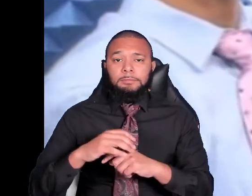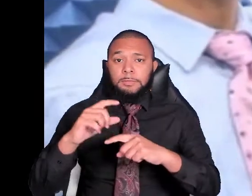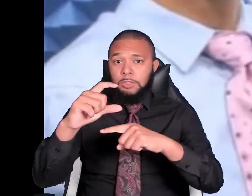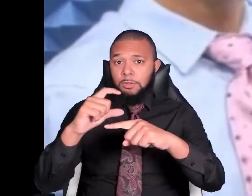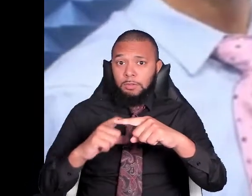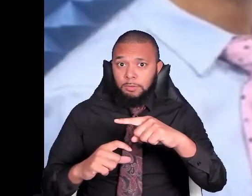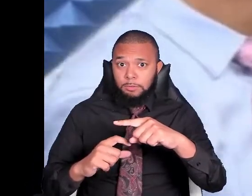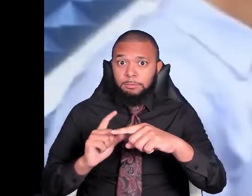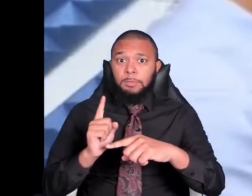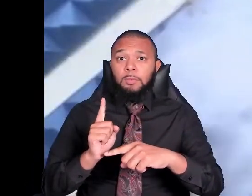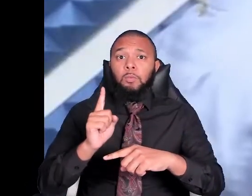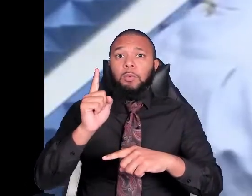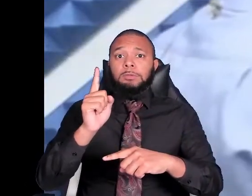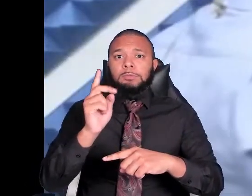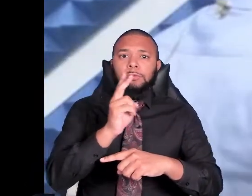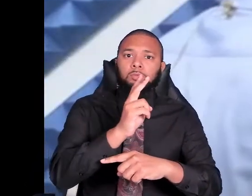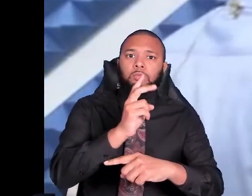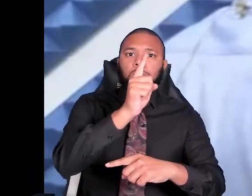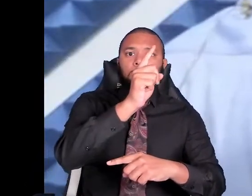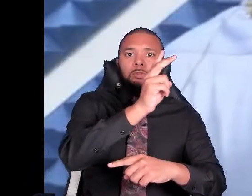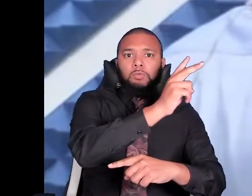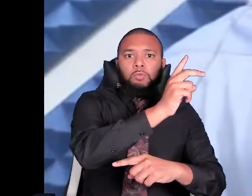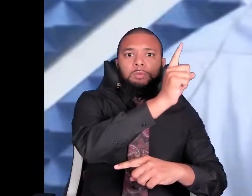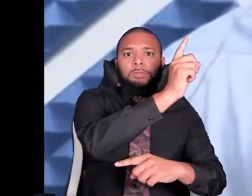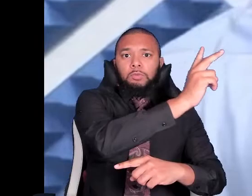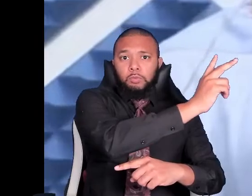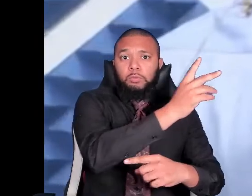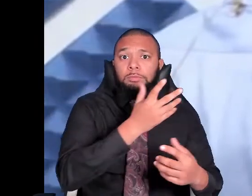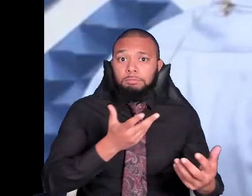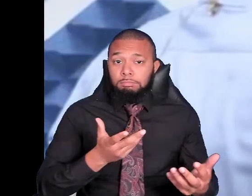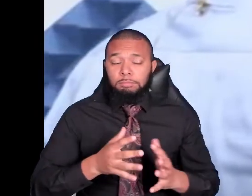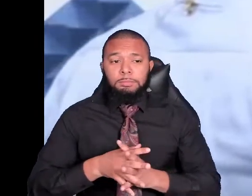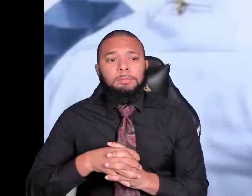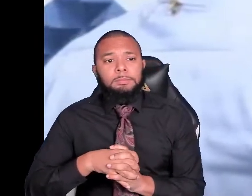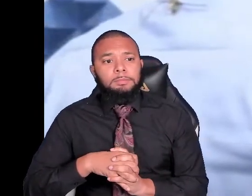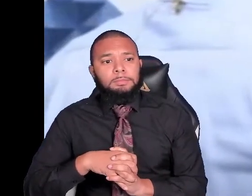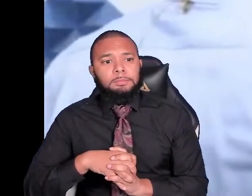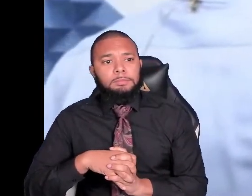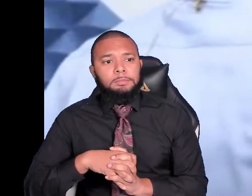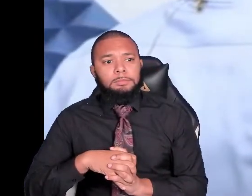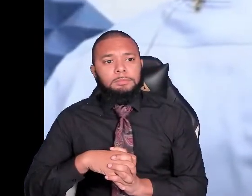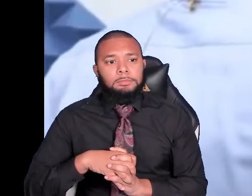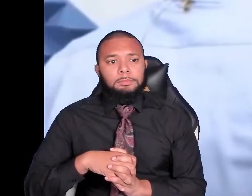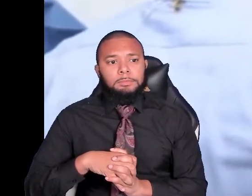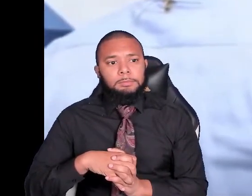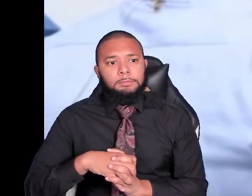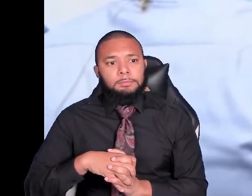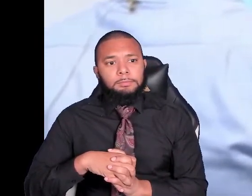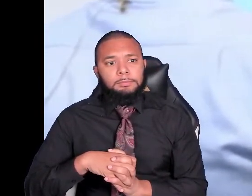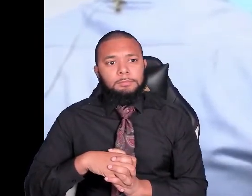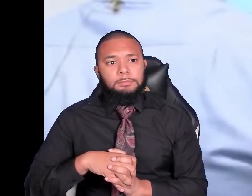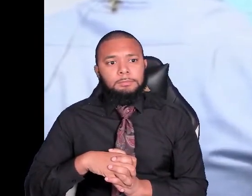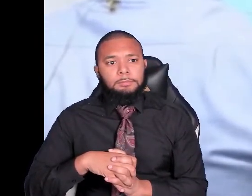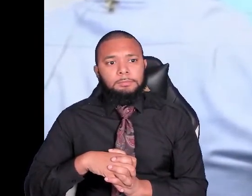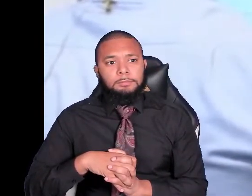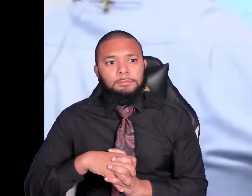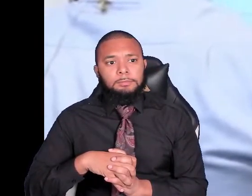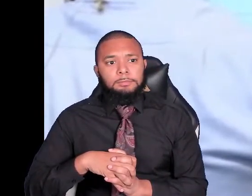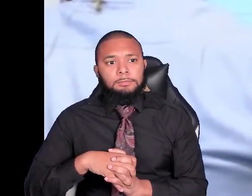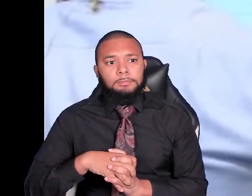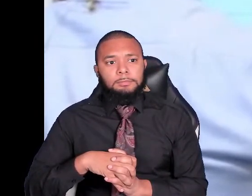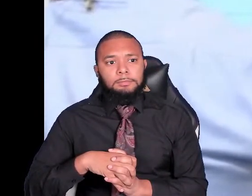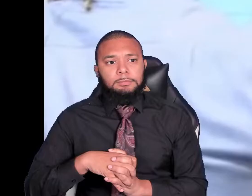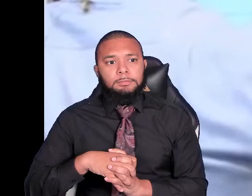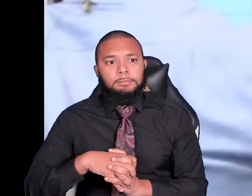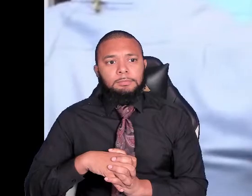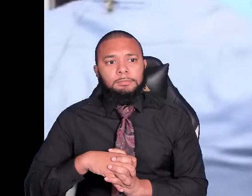up 1 over 2. Up 1 over 2. Up 1 over 2. Up 1 over